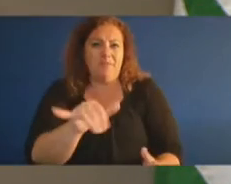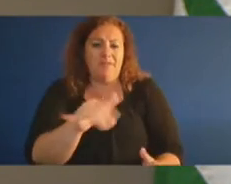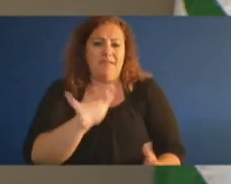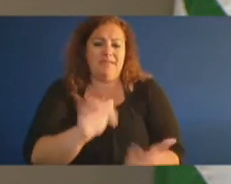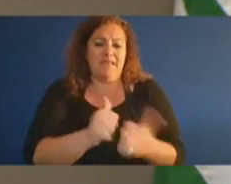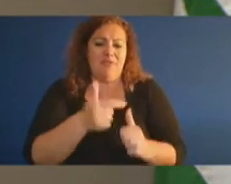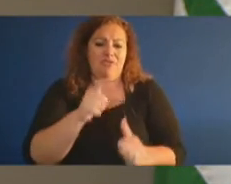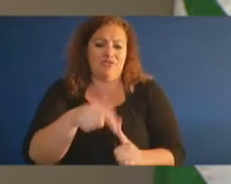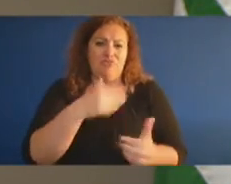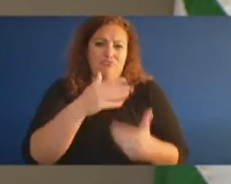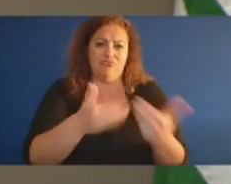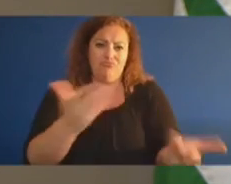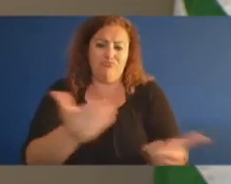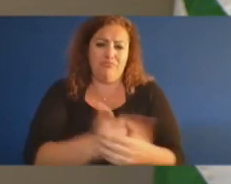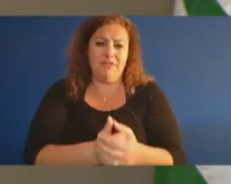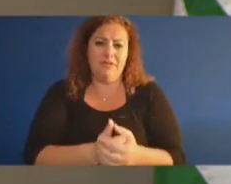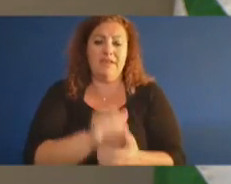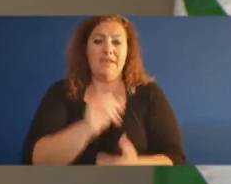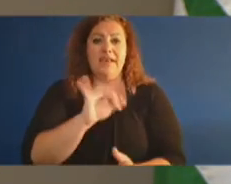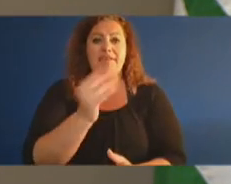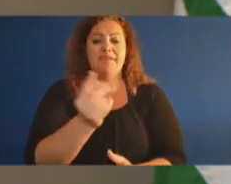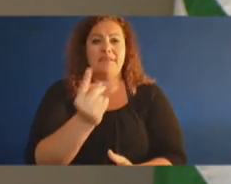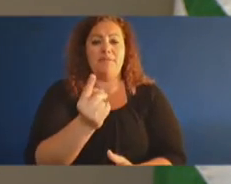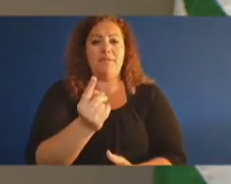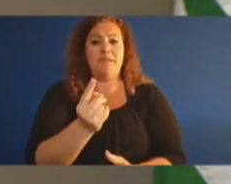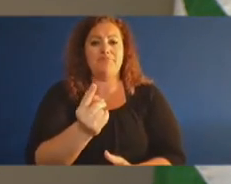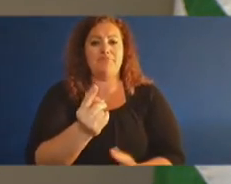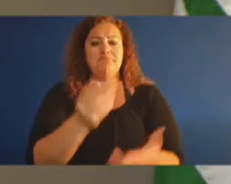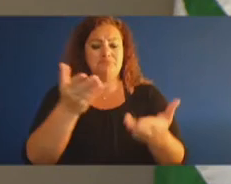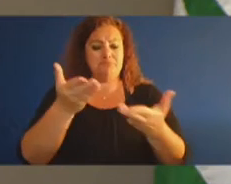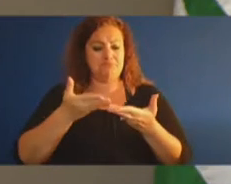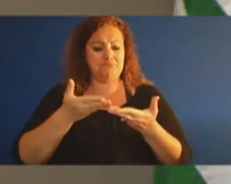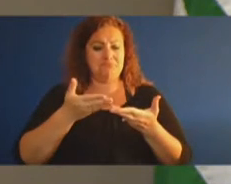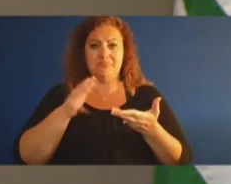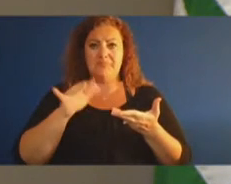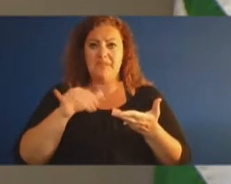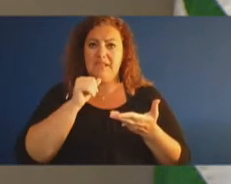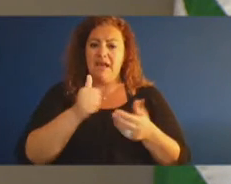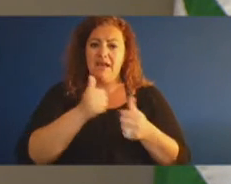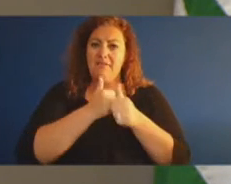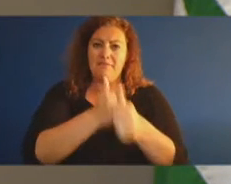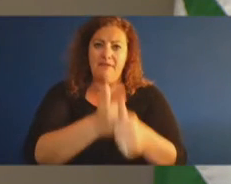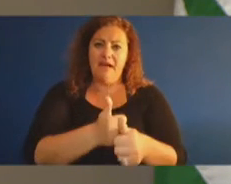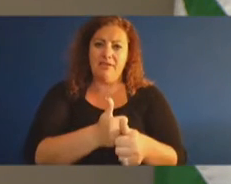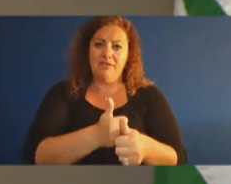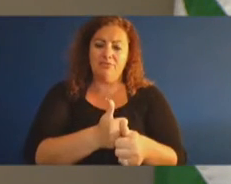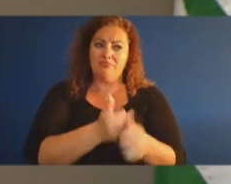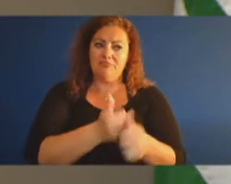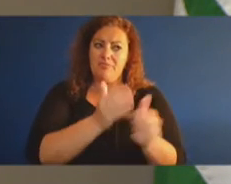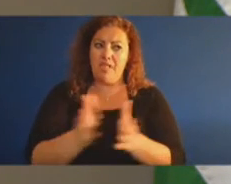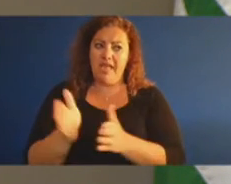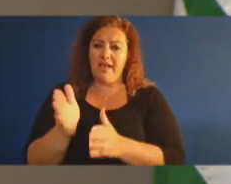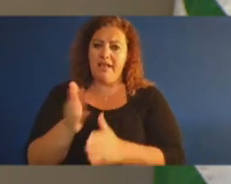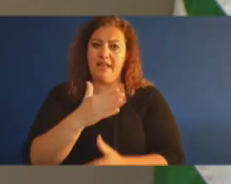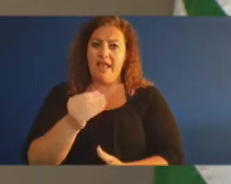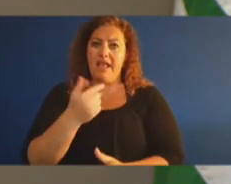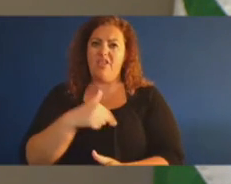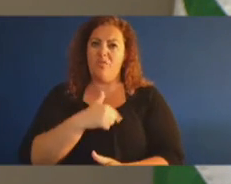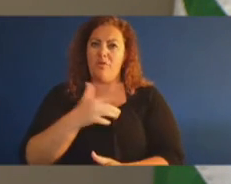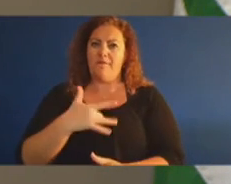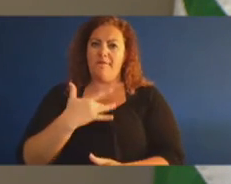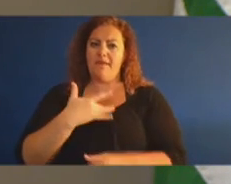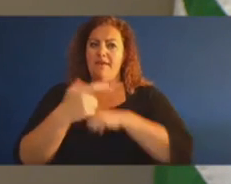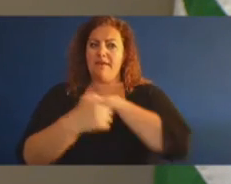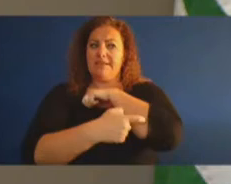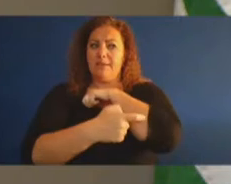work uh and if something comes to us that is inconsistent and we are tempted to pass it then